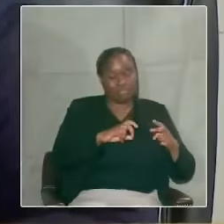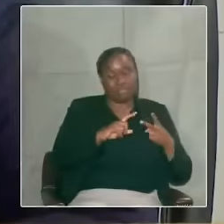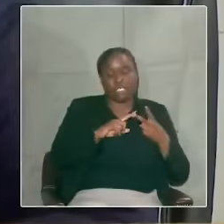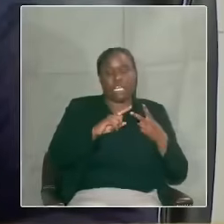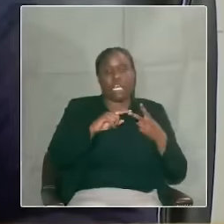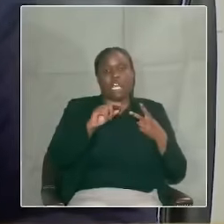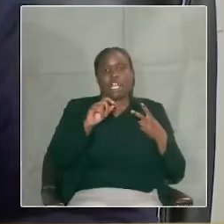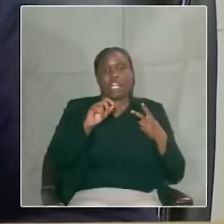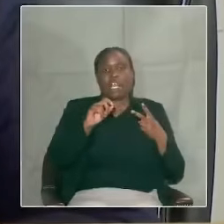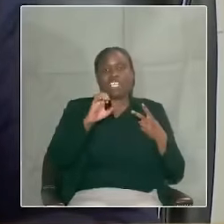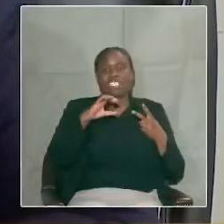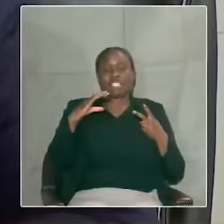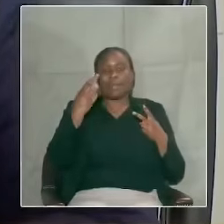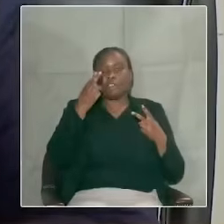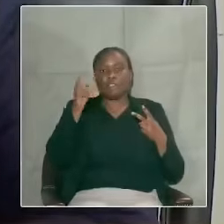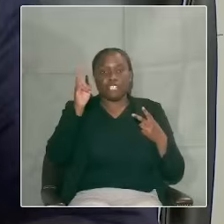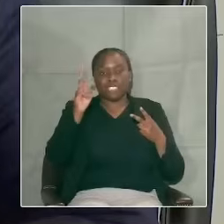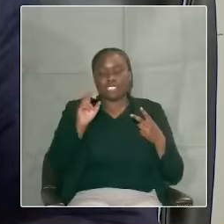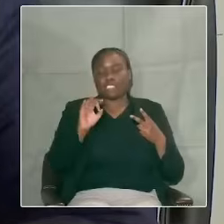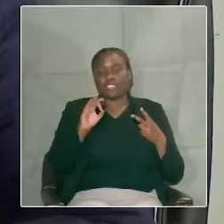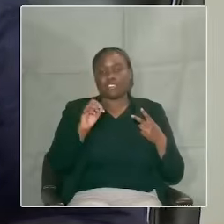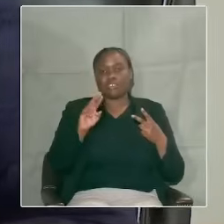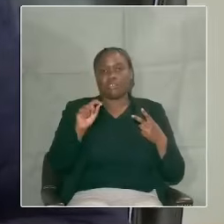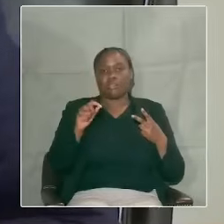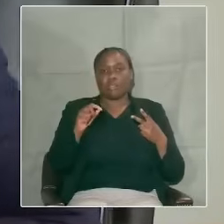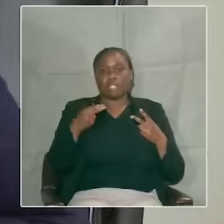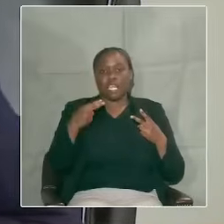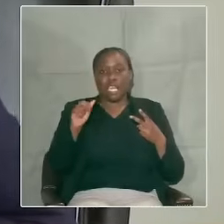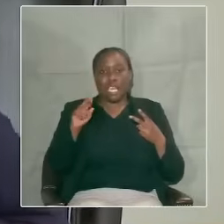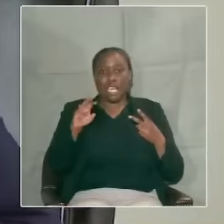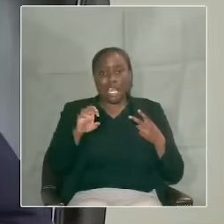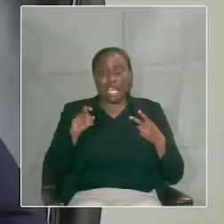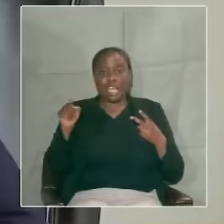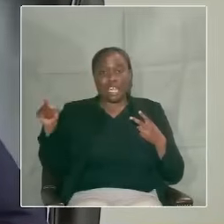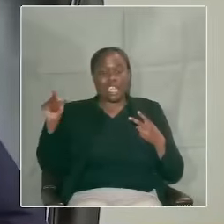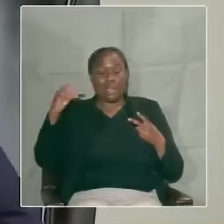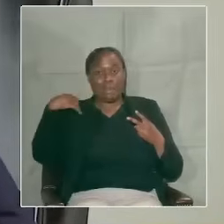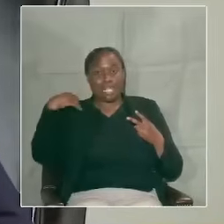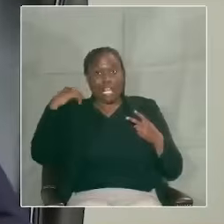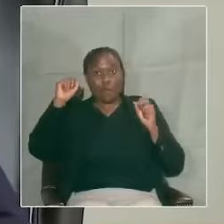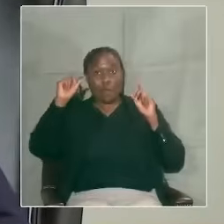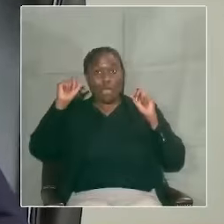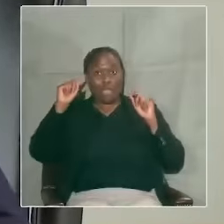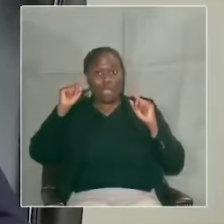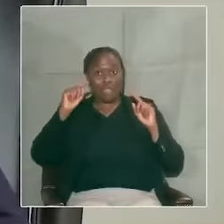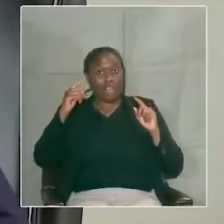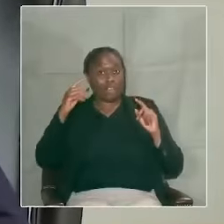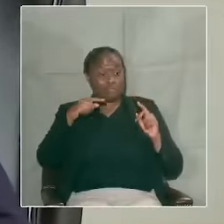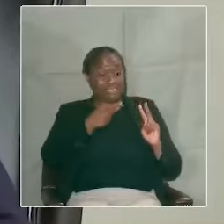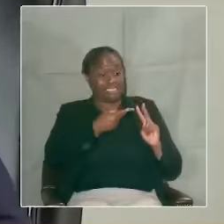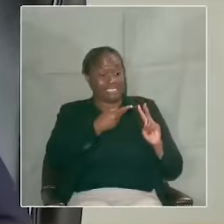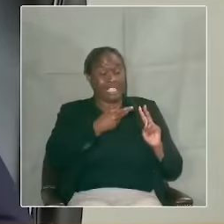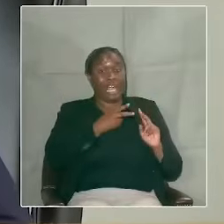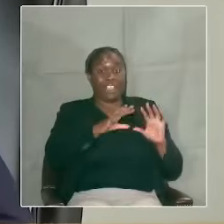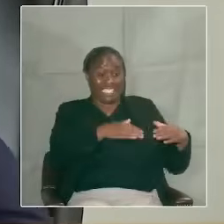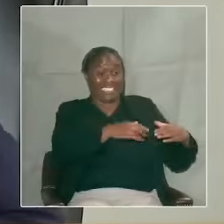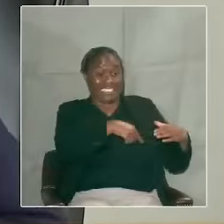killings? As far as you know, was the Minister aware that the mandate had been extended?